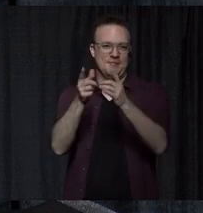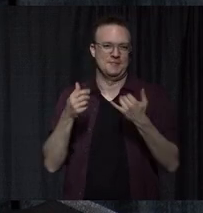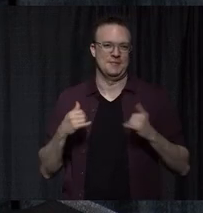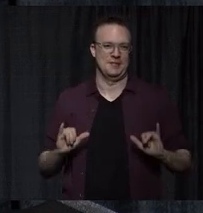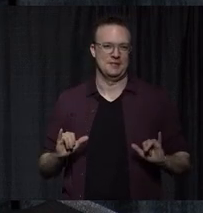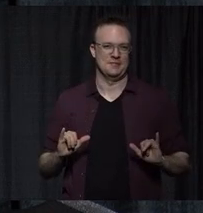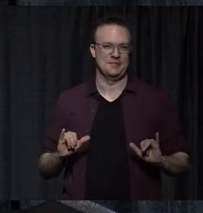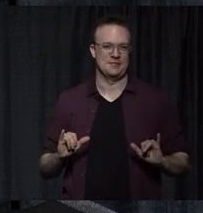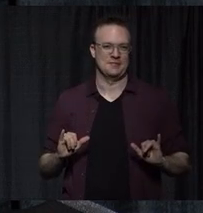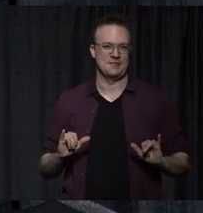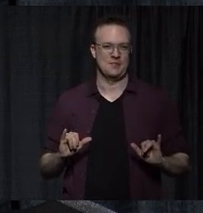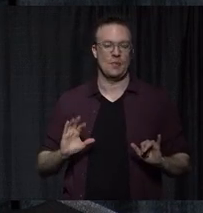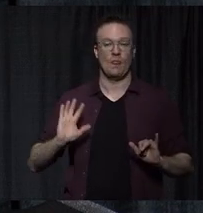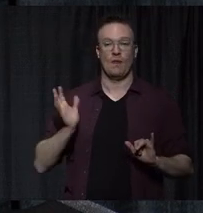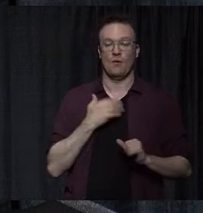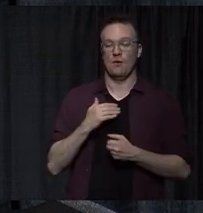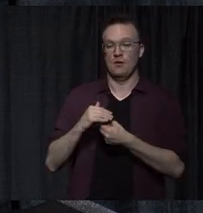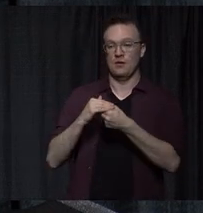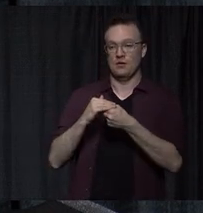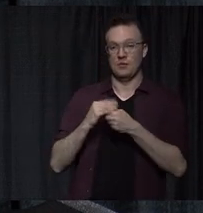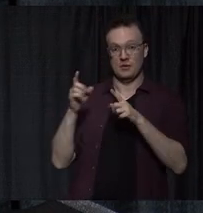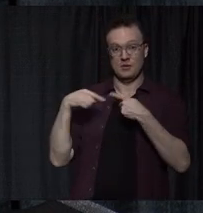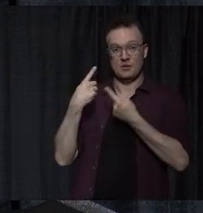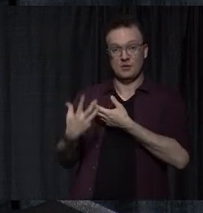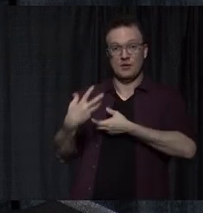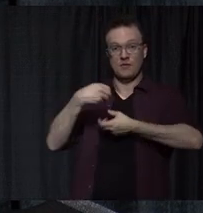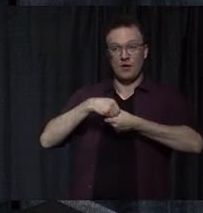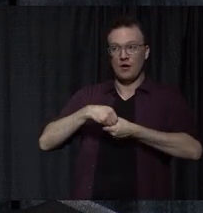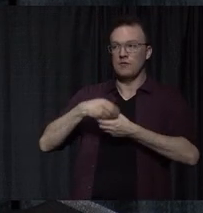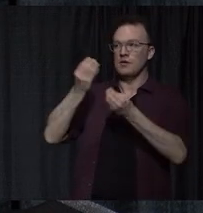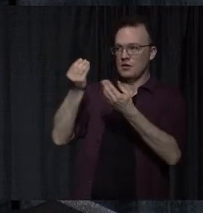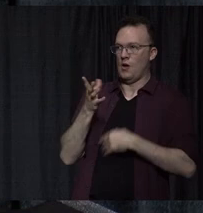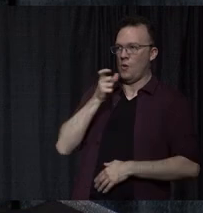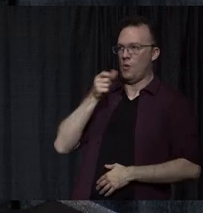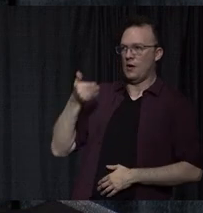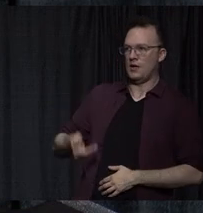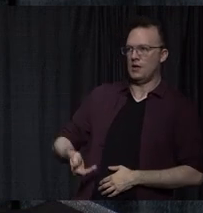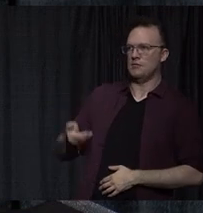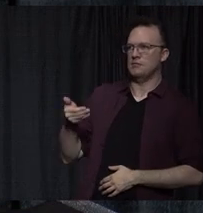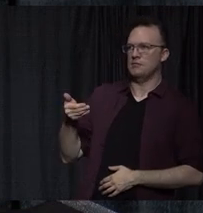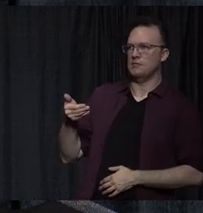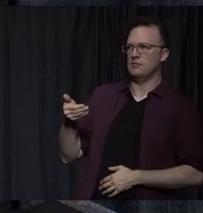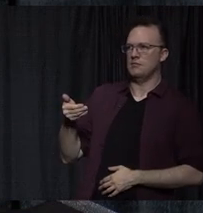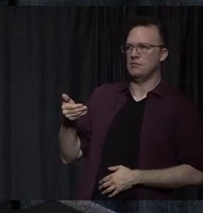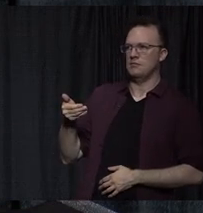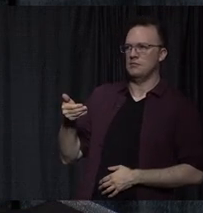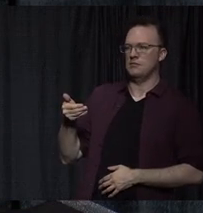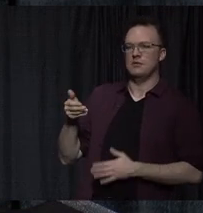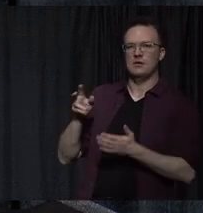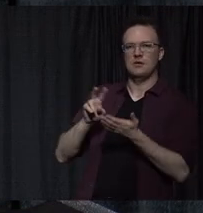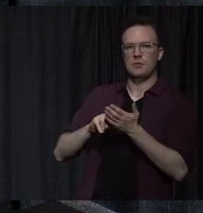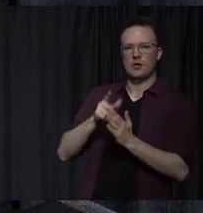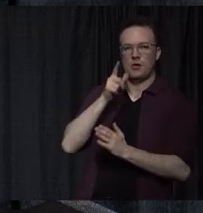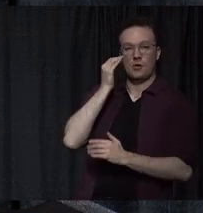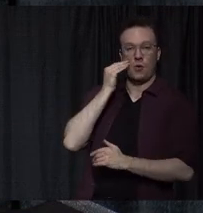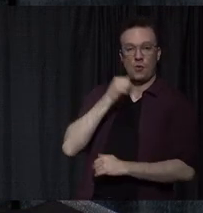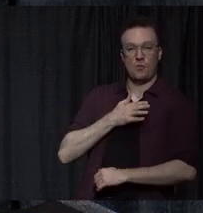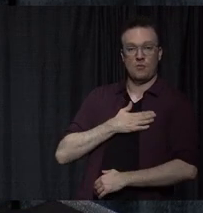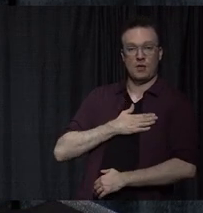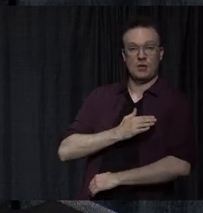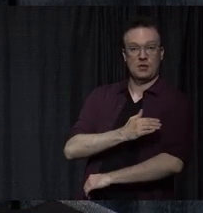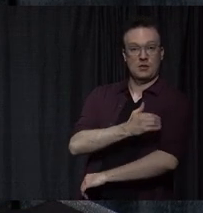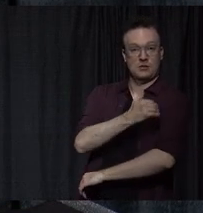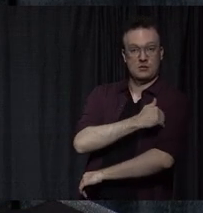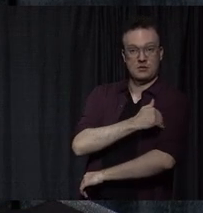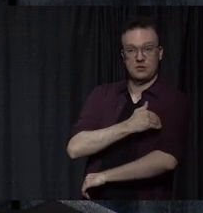Part of our oppression has been being told who we are. So knowing our own strengths and stories